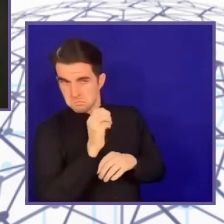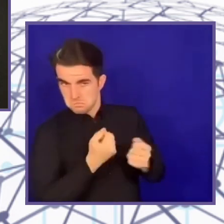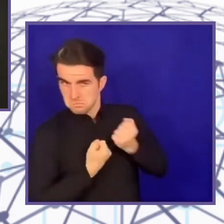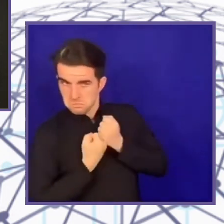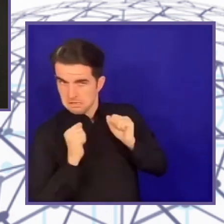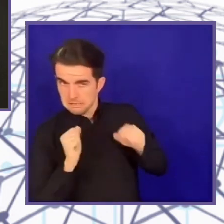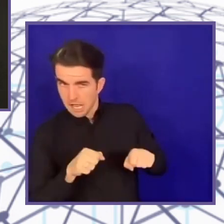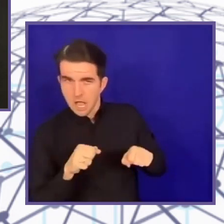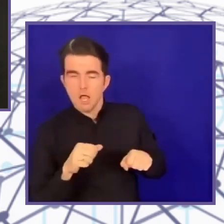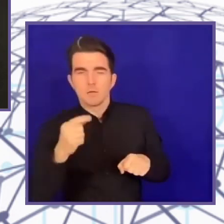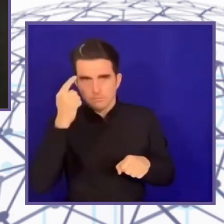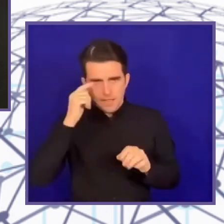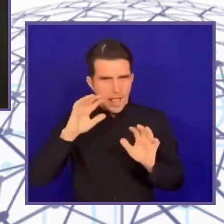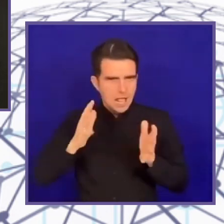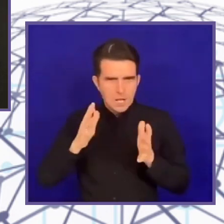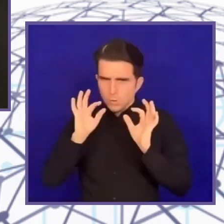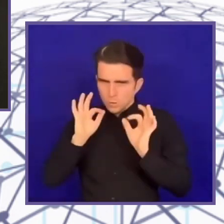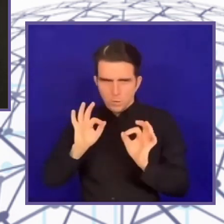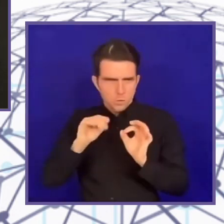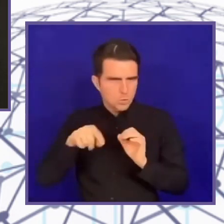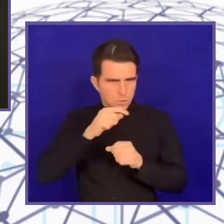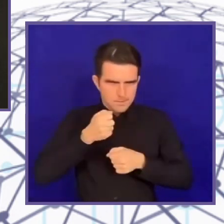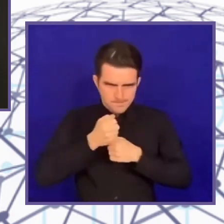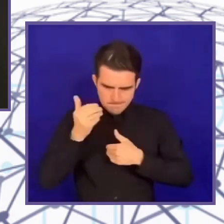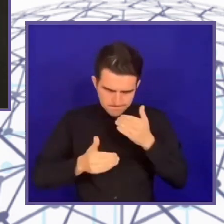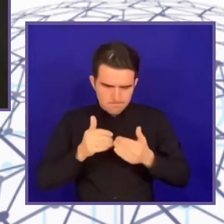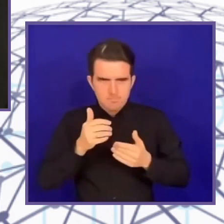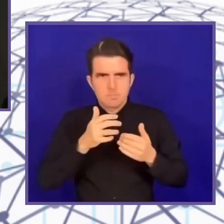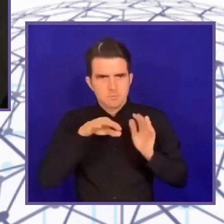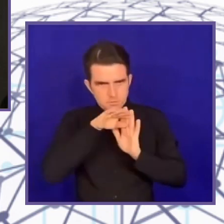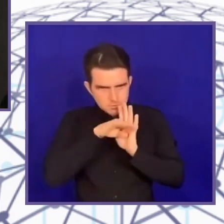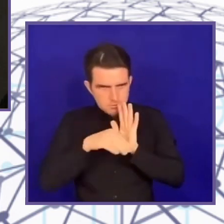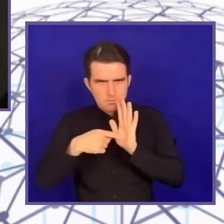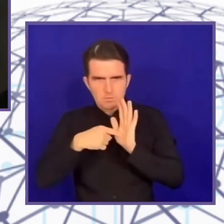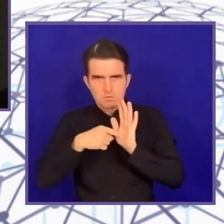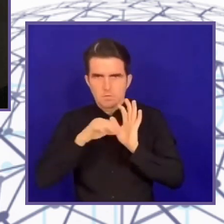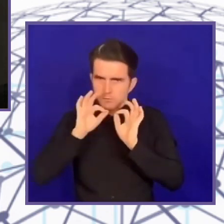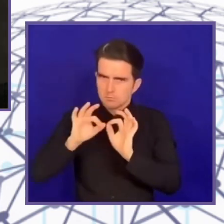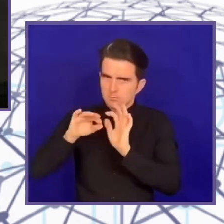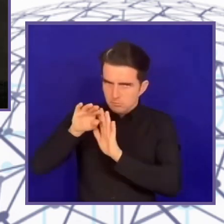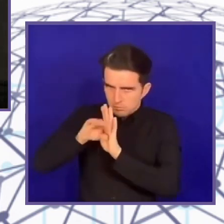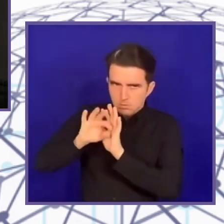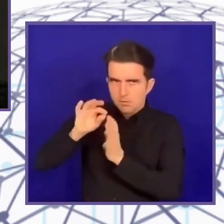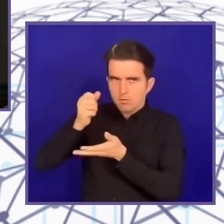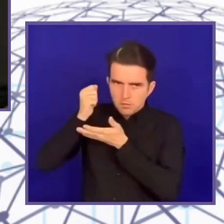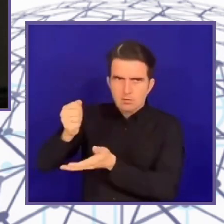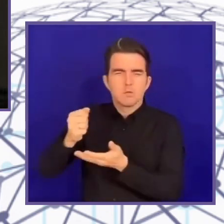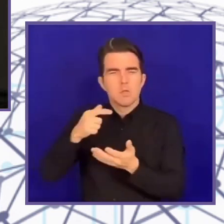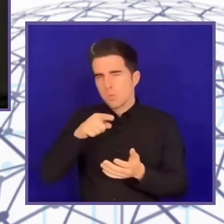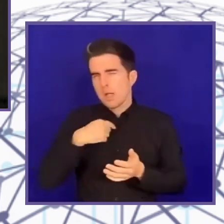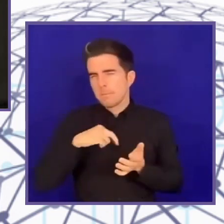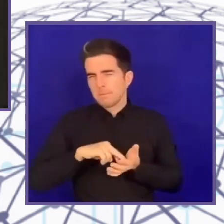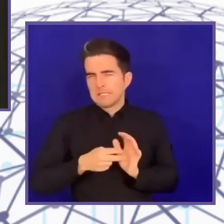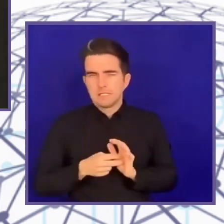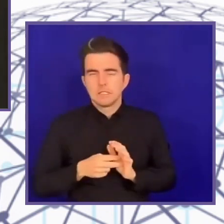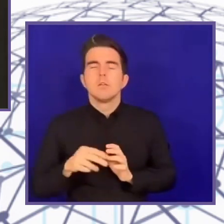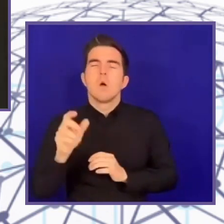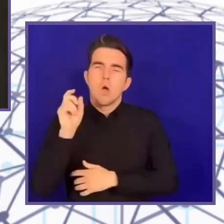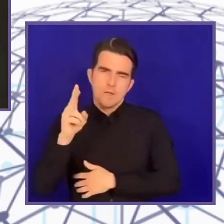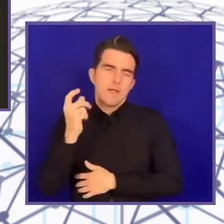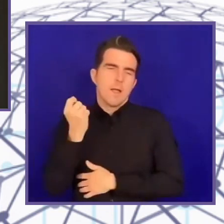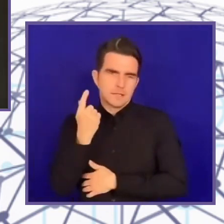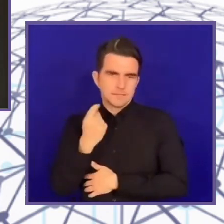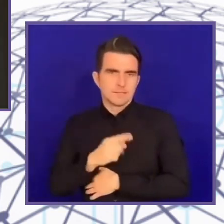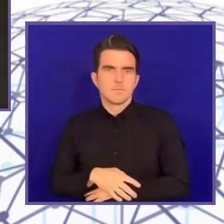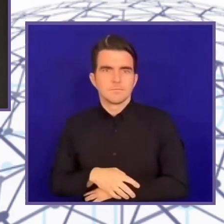I'll just say a little bit and then hand over to Diane. But part of the approach of AT